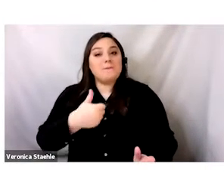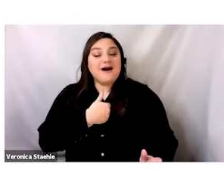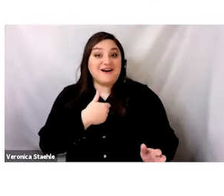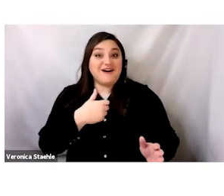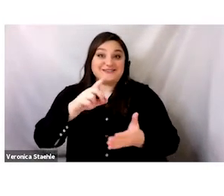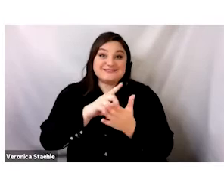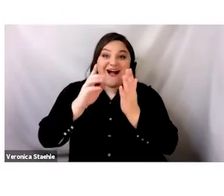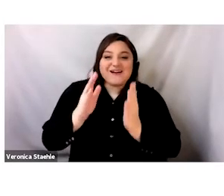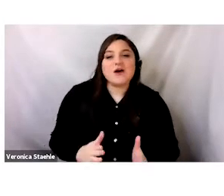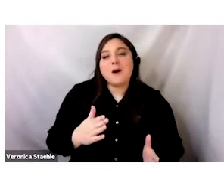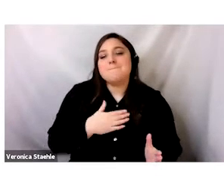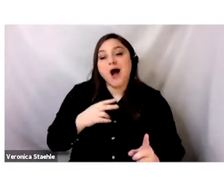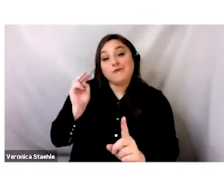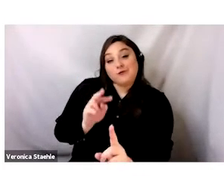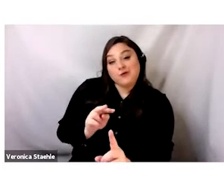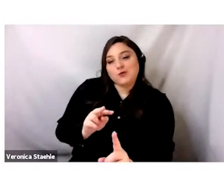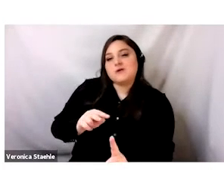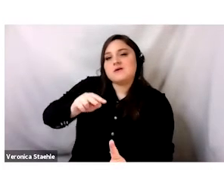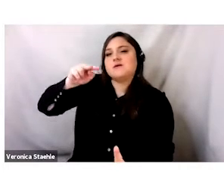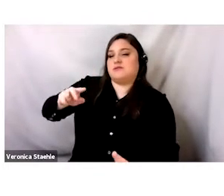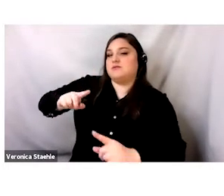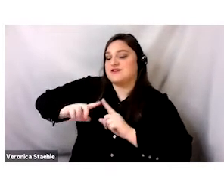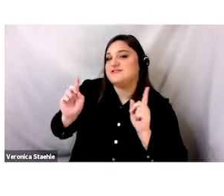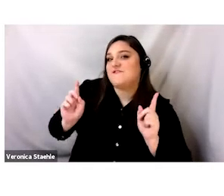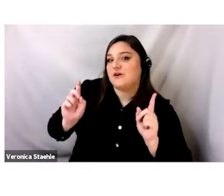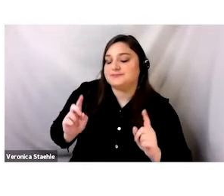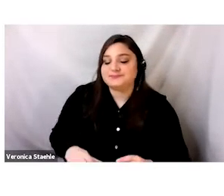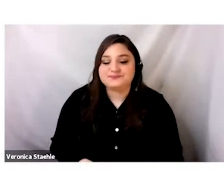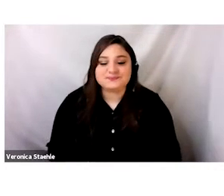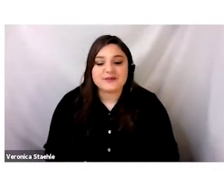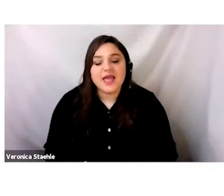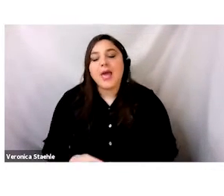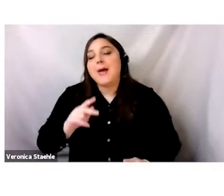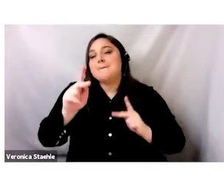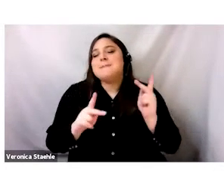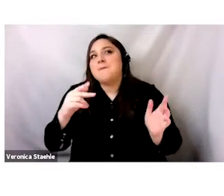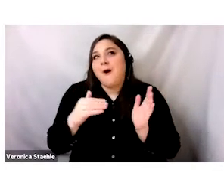second. And also I would say that some people call me a super fellow.